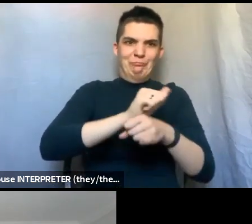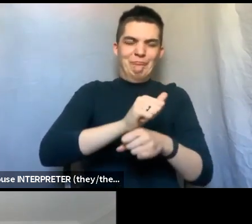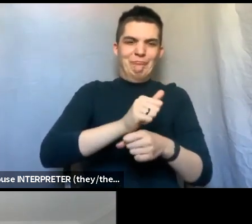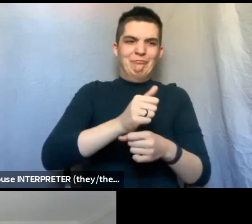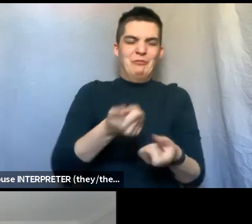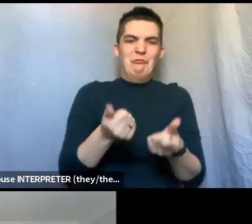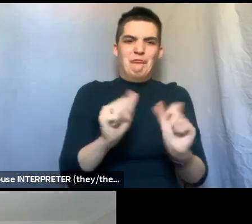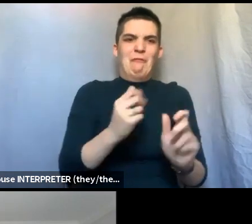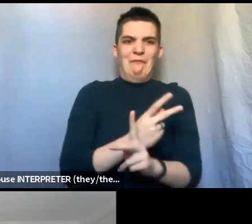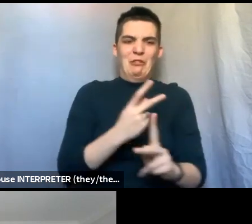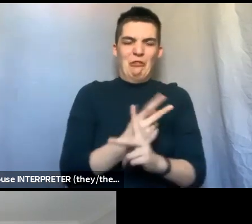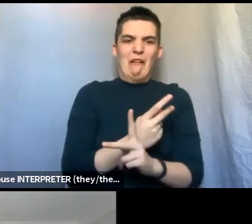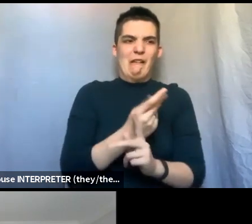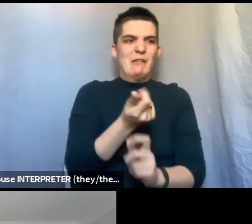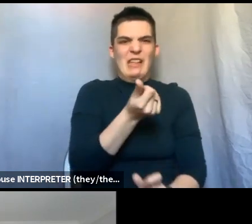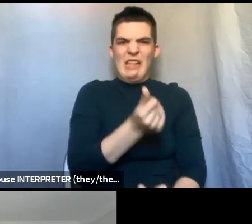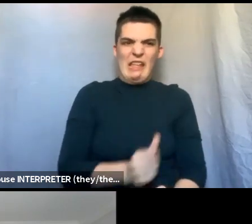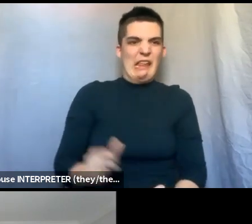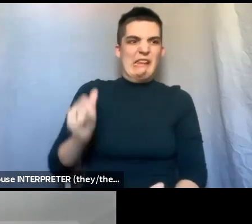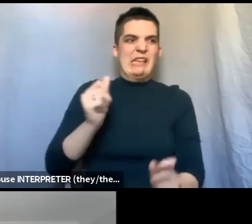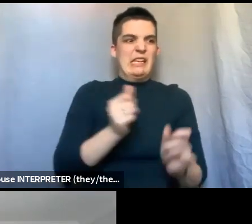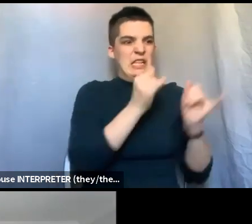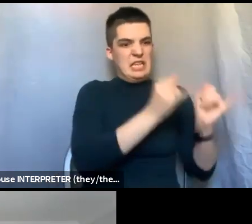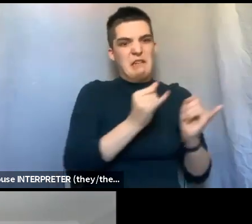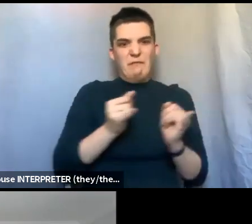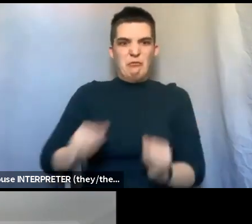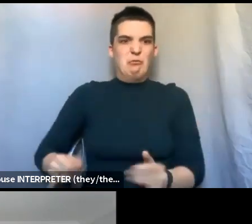any individual artists.